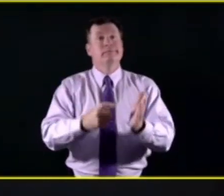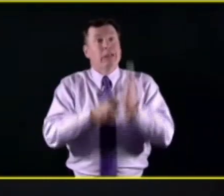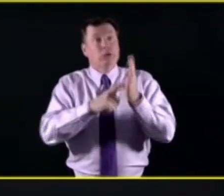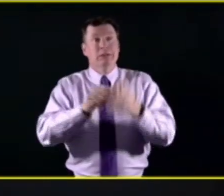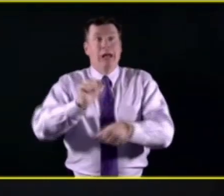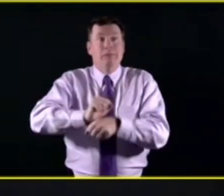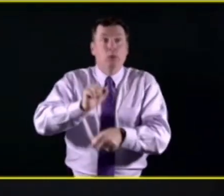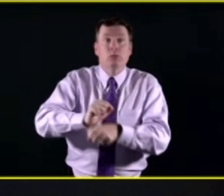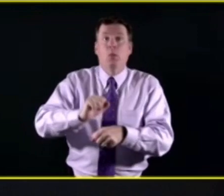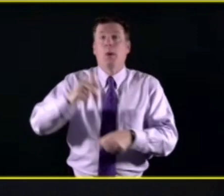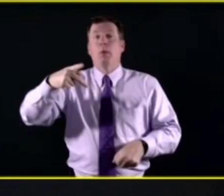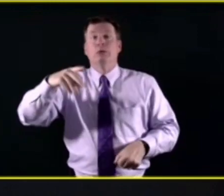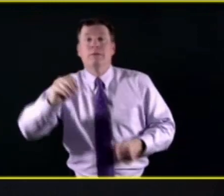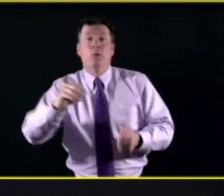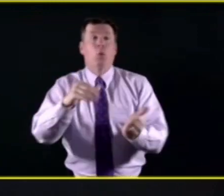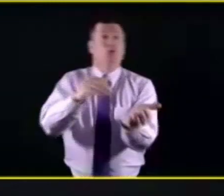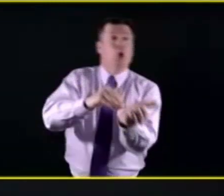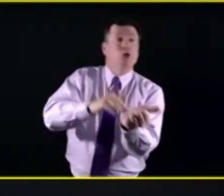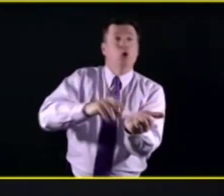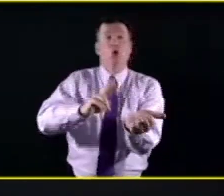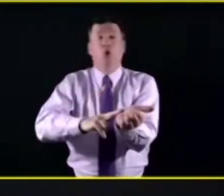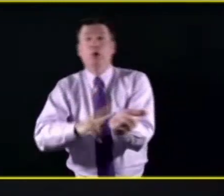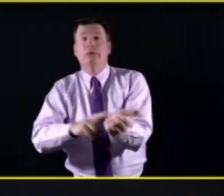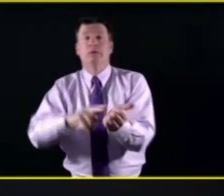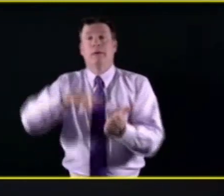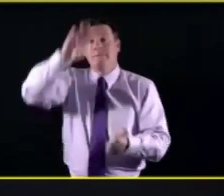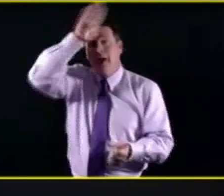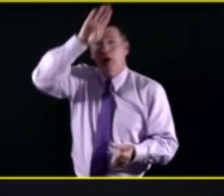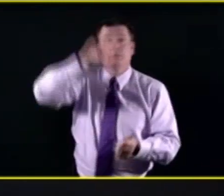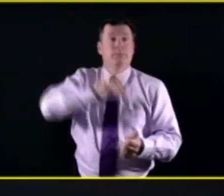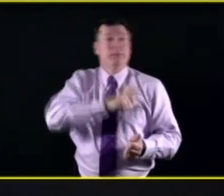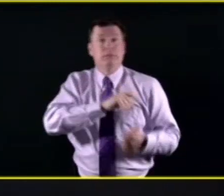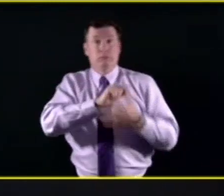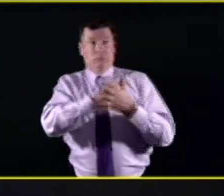is generating the demand, not so much yet in expanding the capacity.